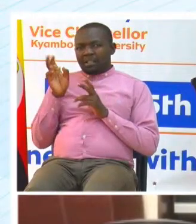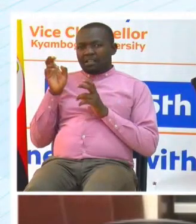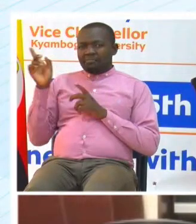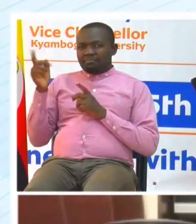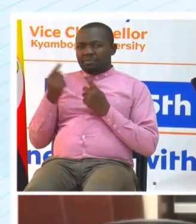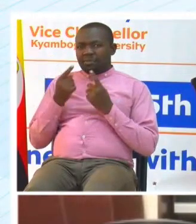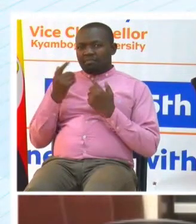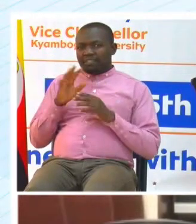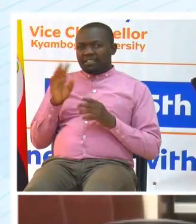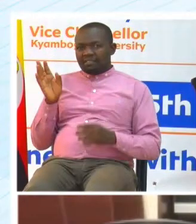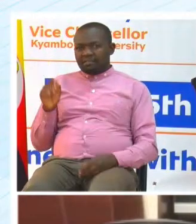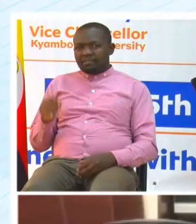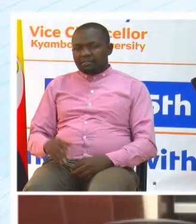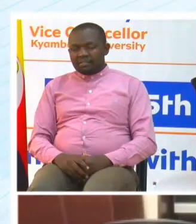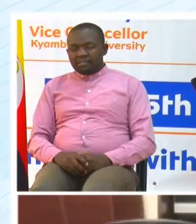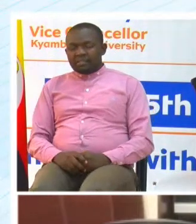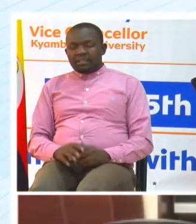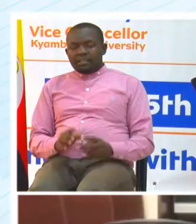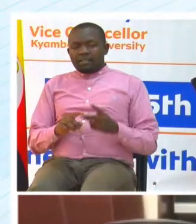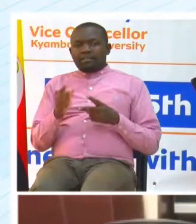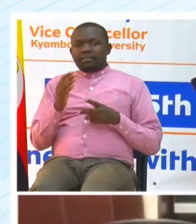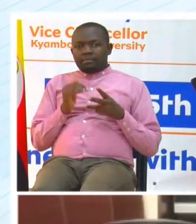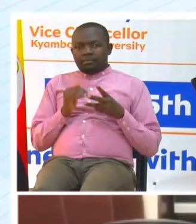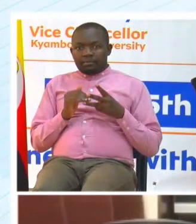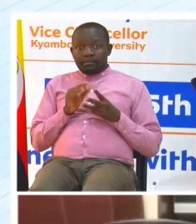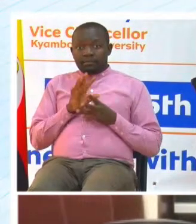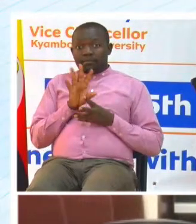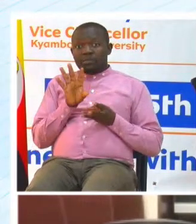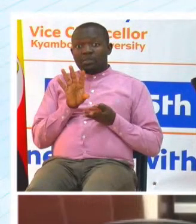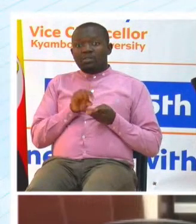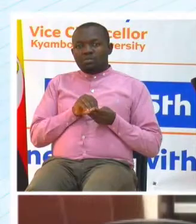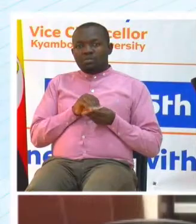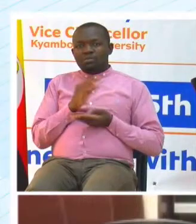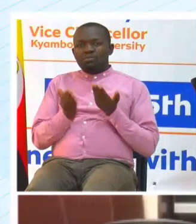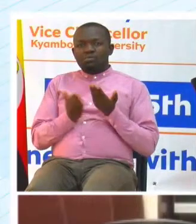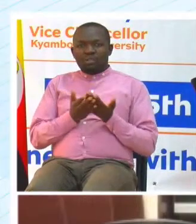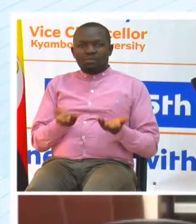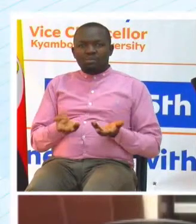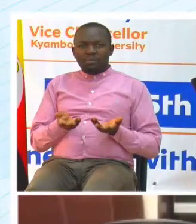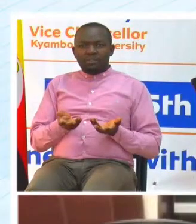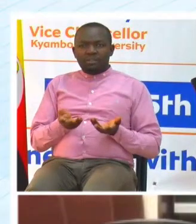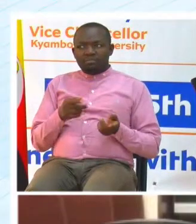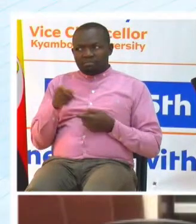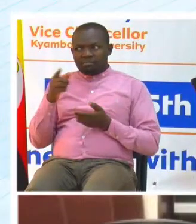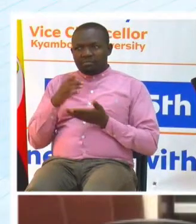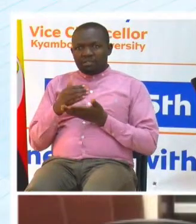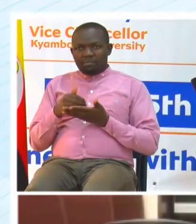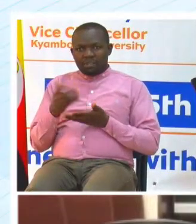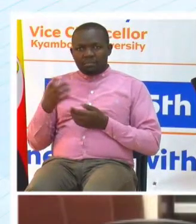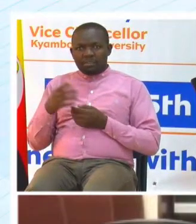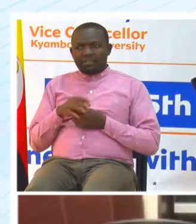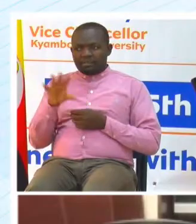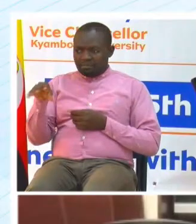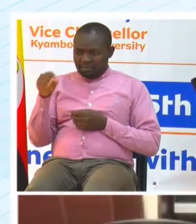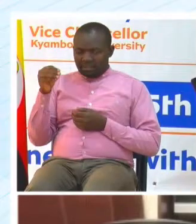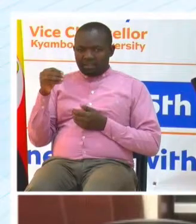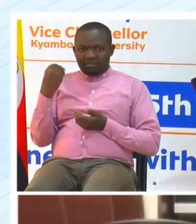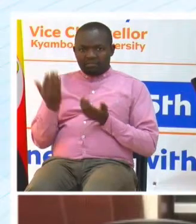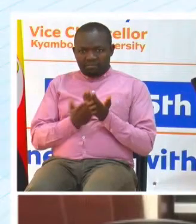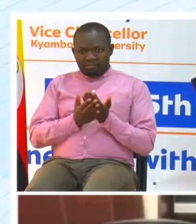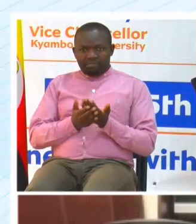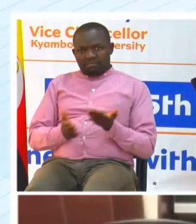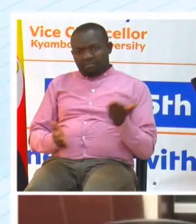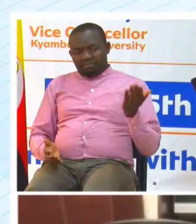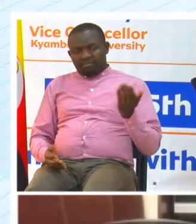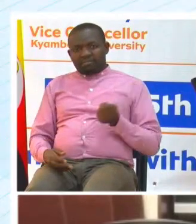You also need an official transcript, which is easy to get. You just need to go to your department, get it,